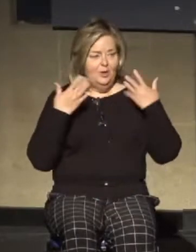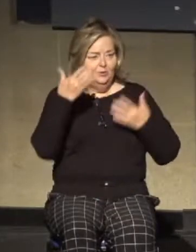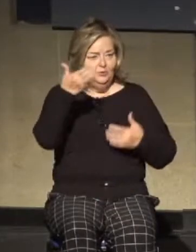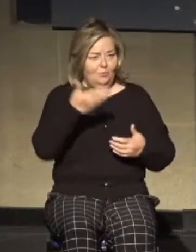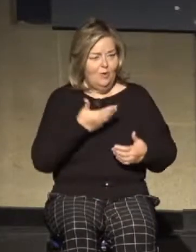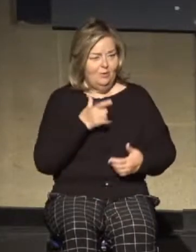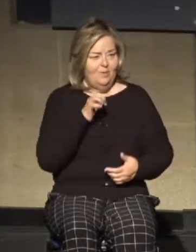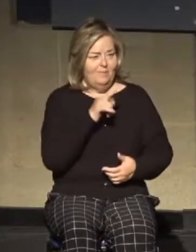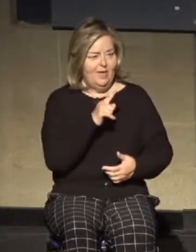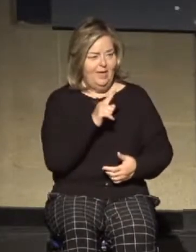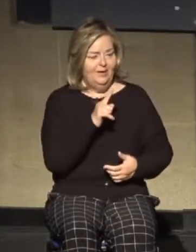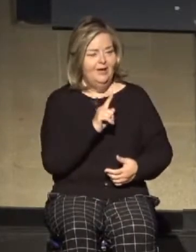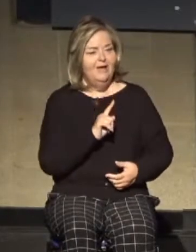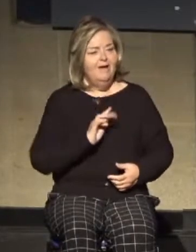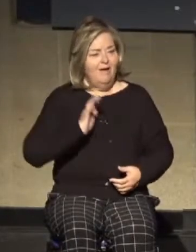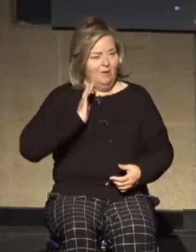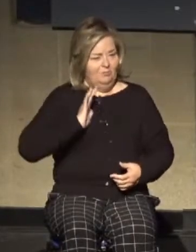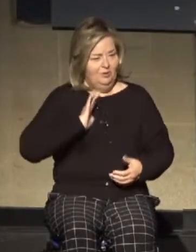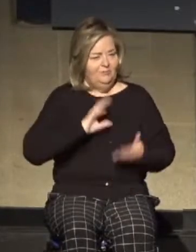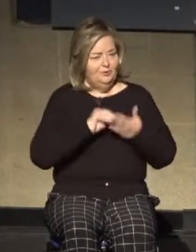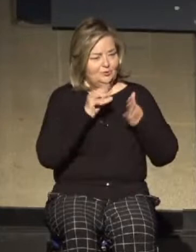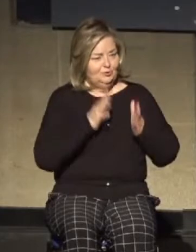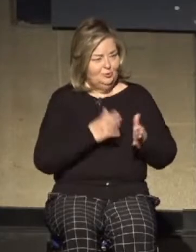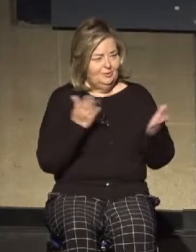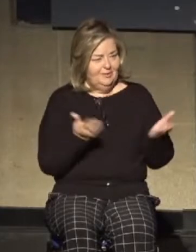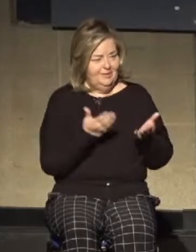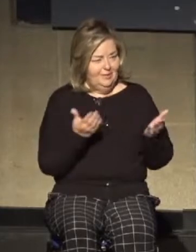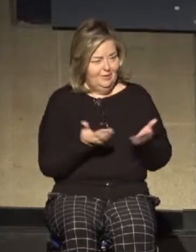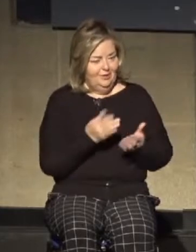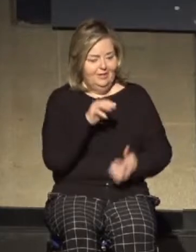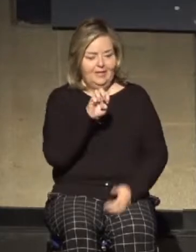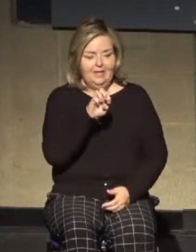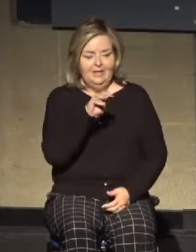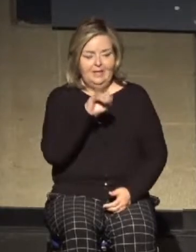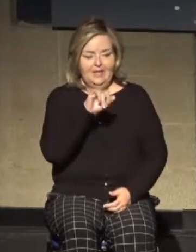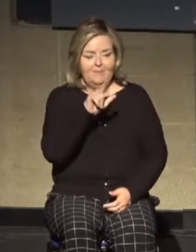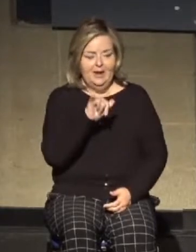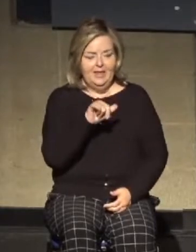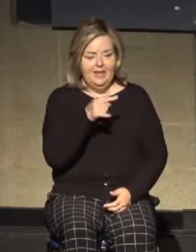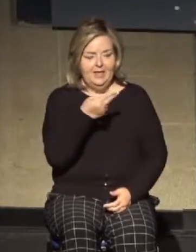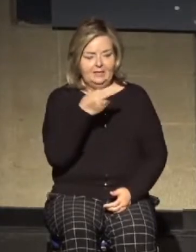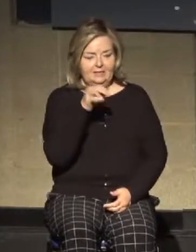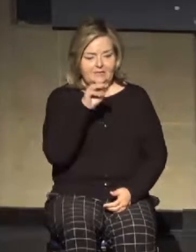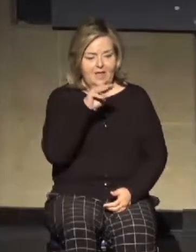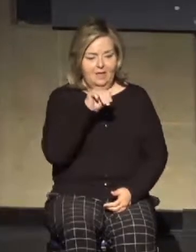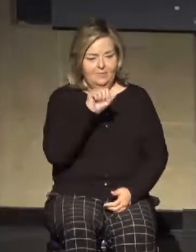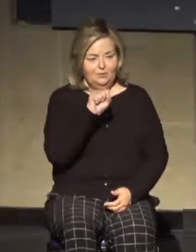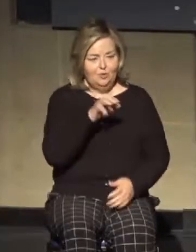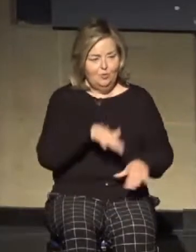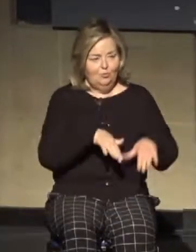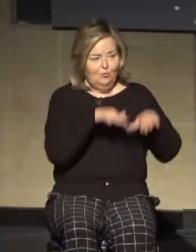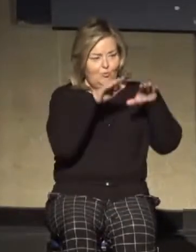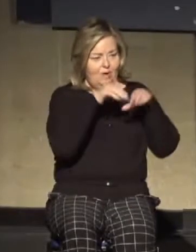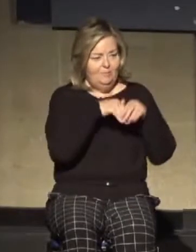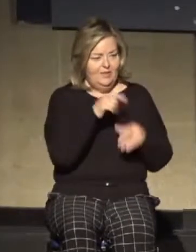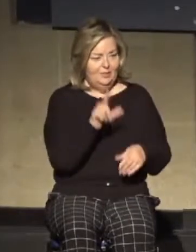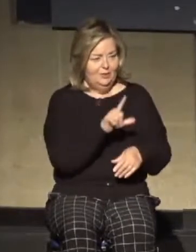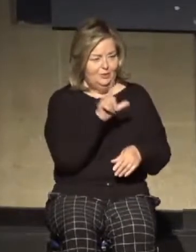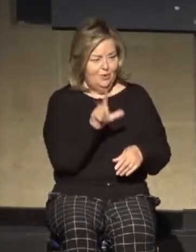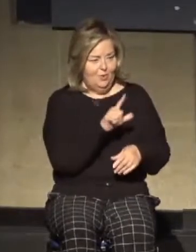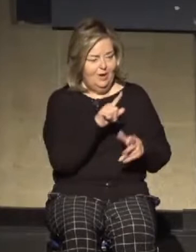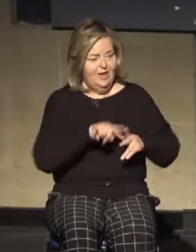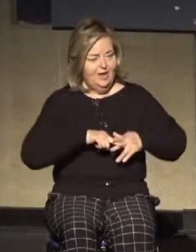one of our own as your commencement speaker. Emily Thomas grew up in Lenoir and started her college